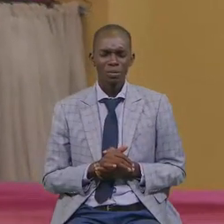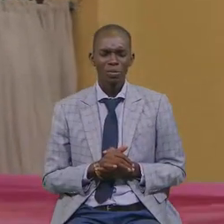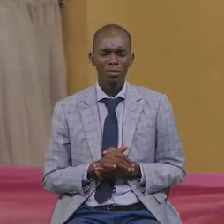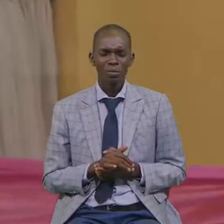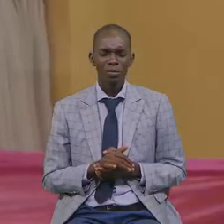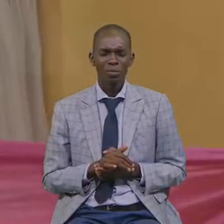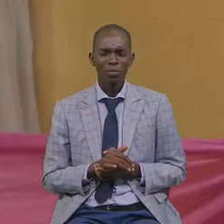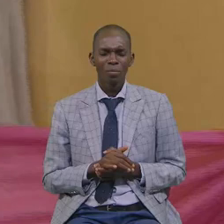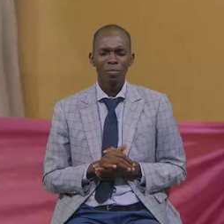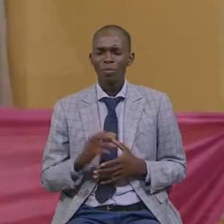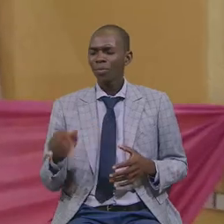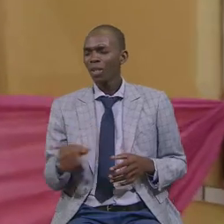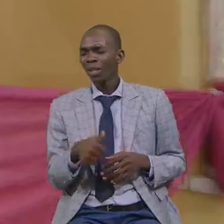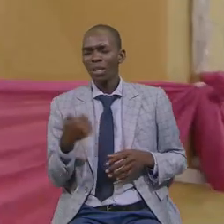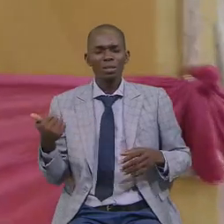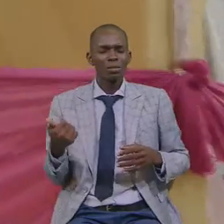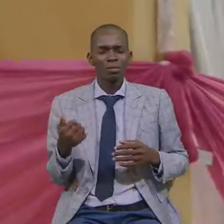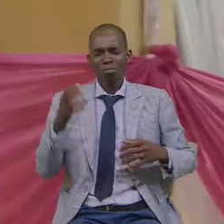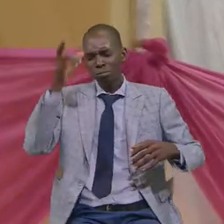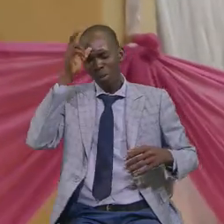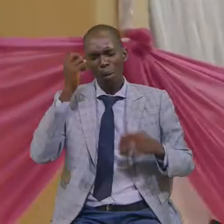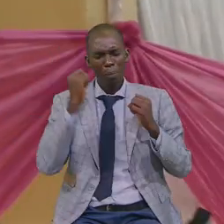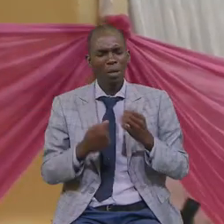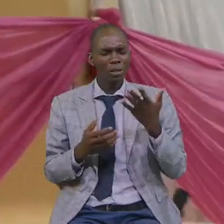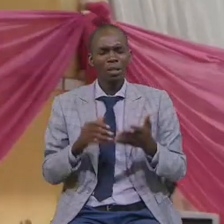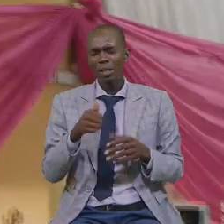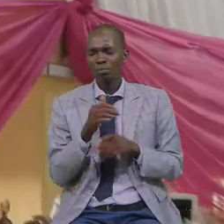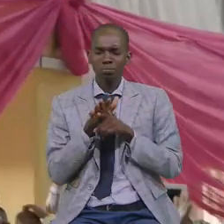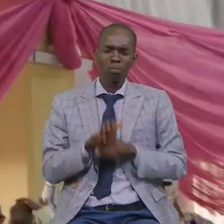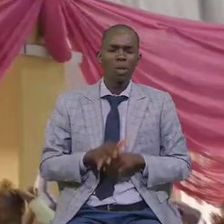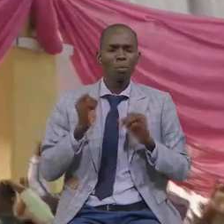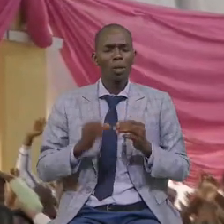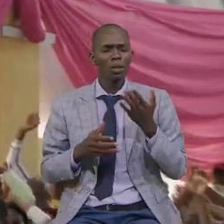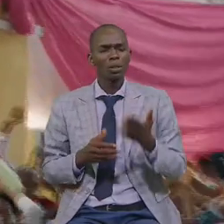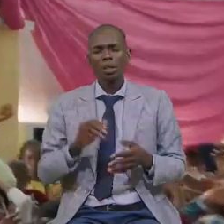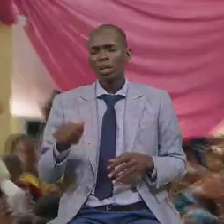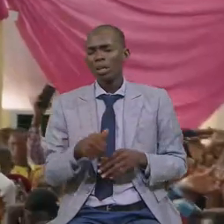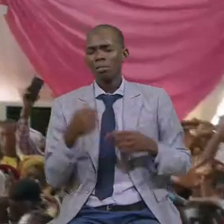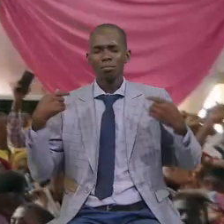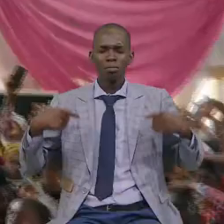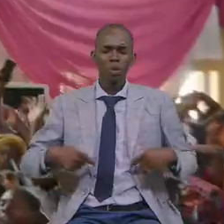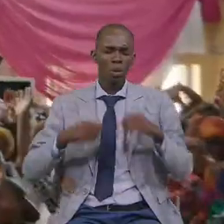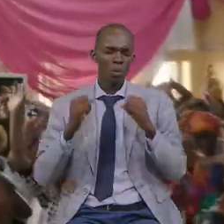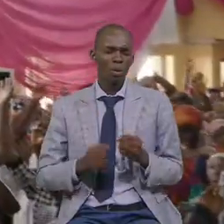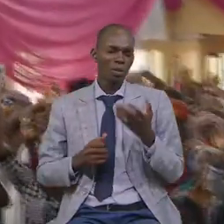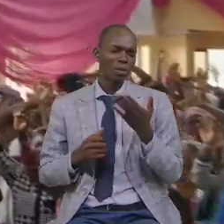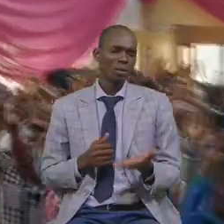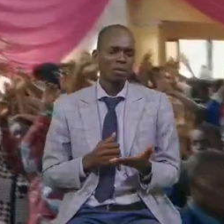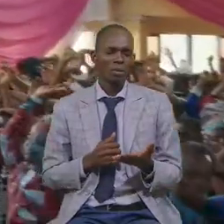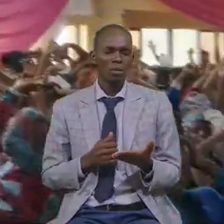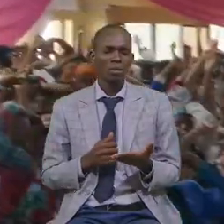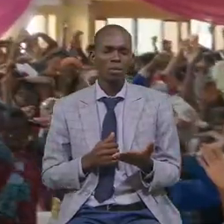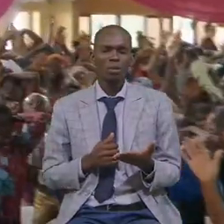Any demonic power there, any oppressive power there, any afflicting power there, come out